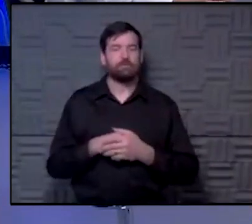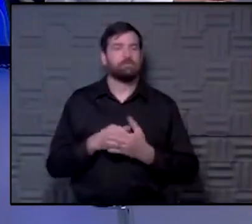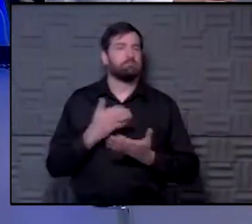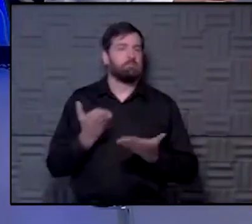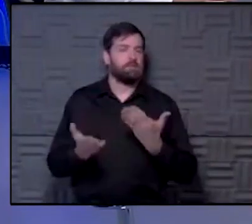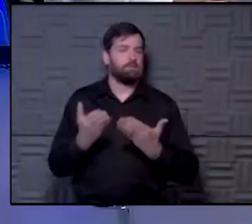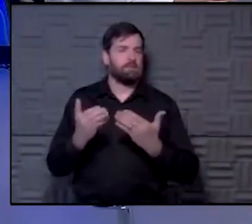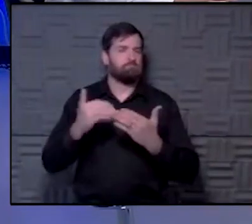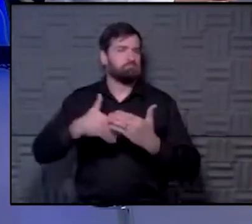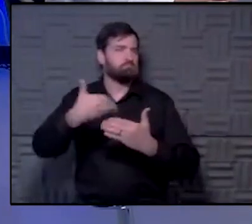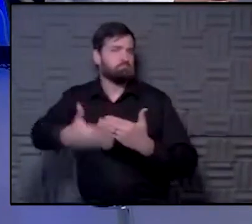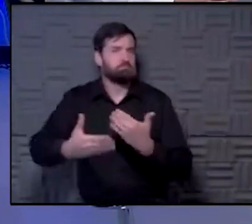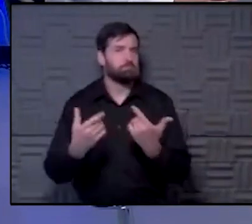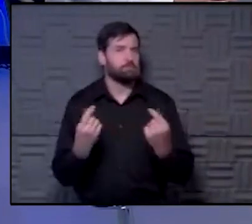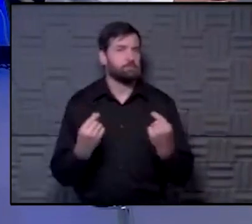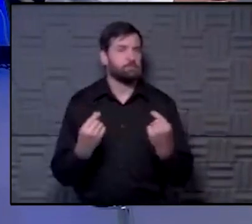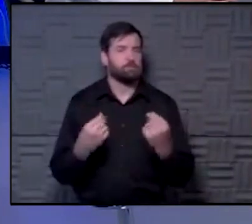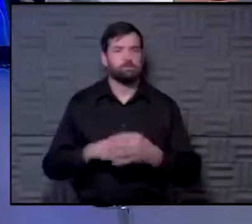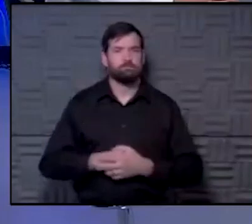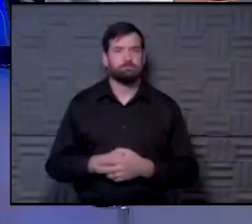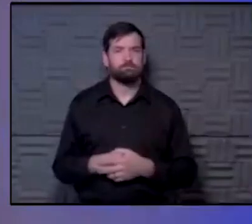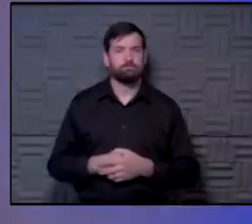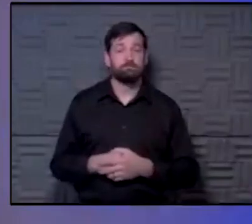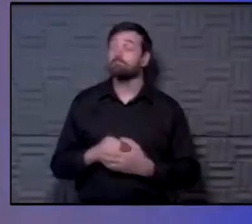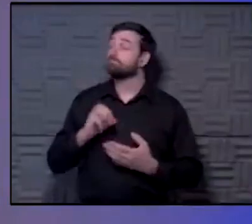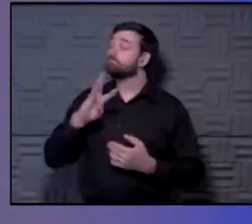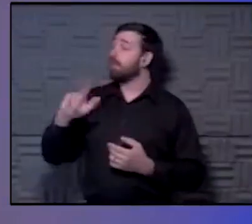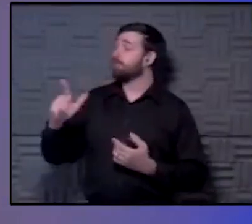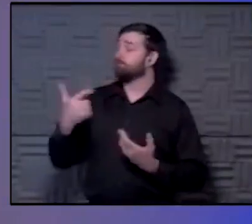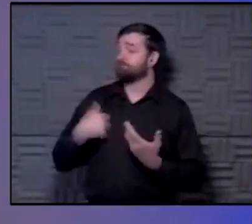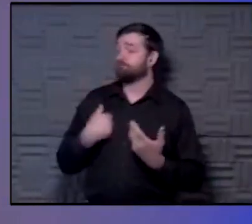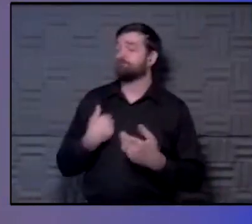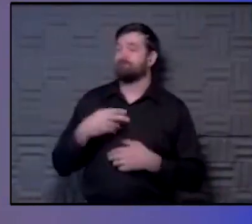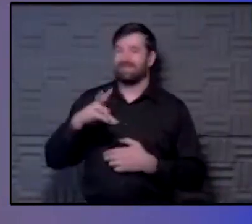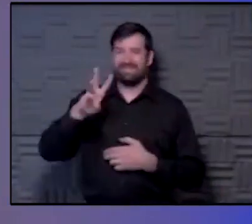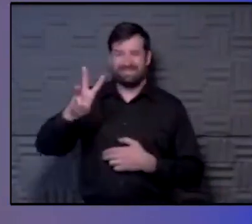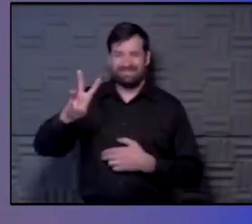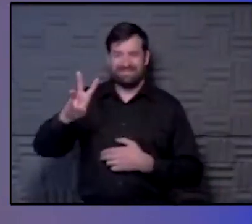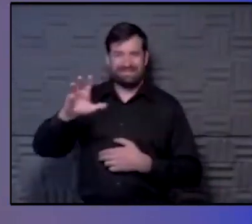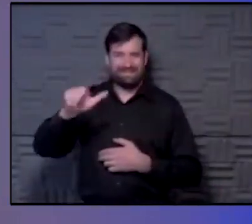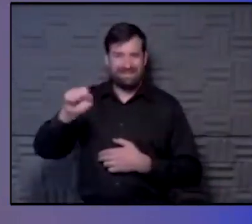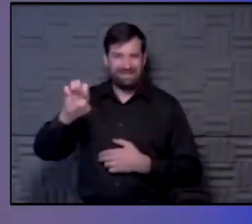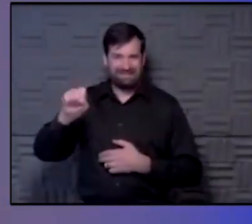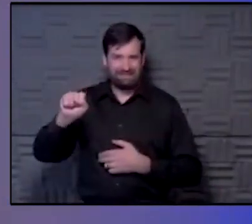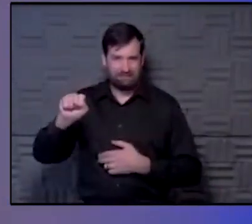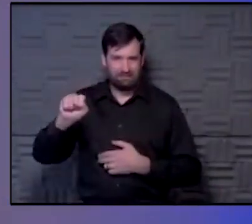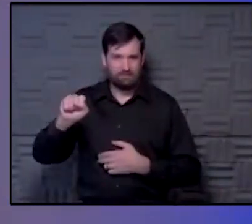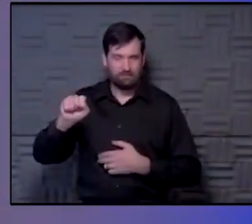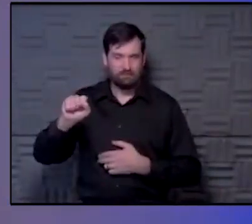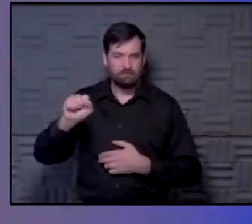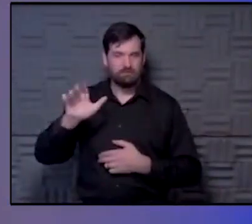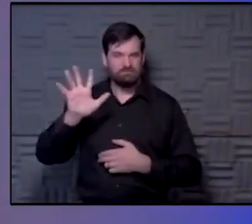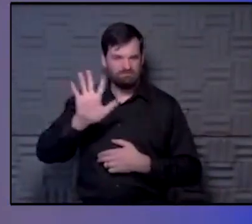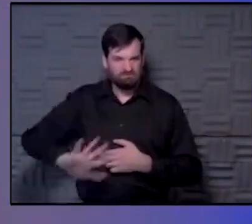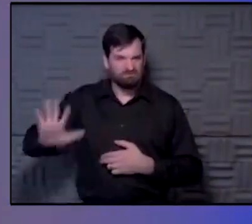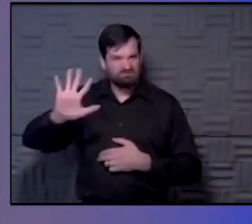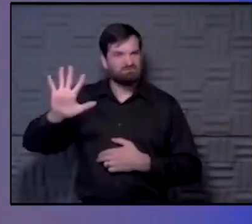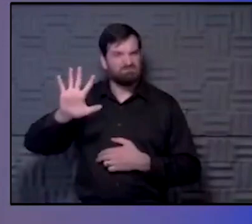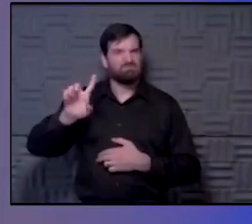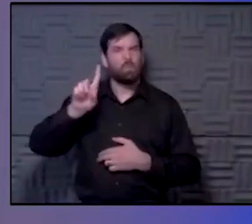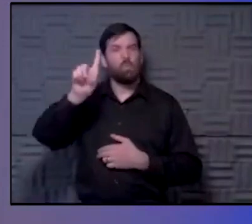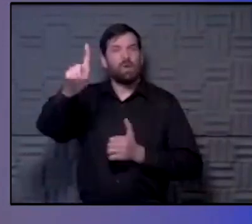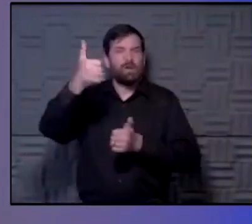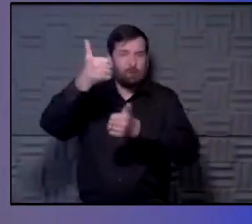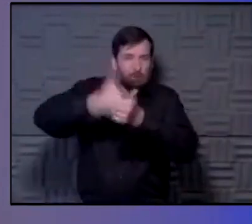what you think is next, what the path looks like? Well, as I said, there were 6 cases, approximately 1 in a million,